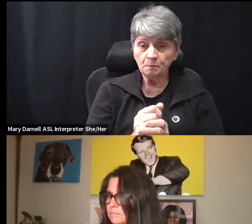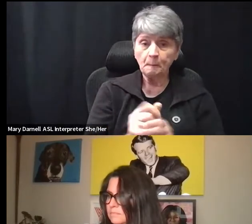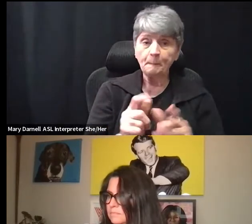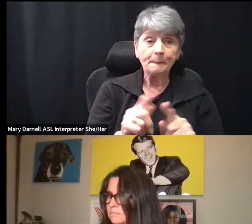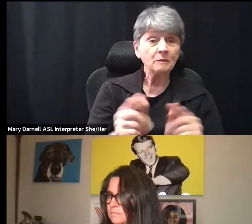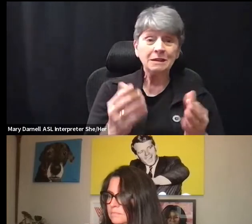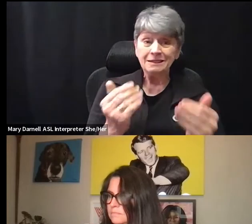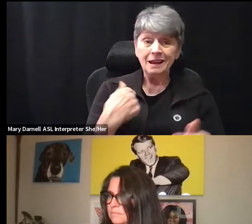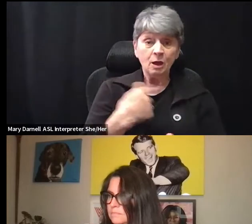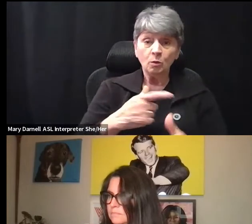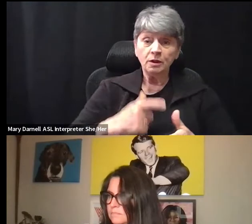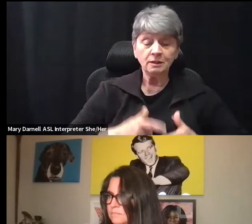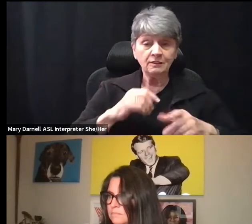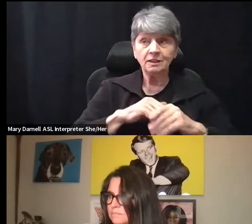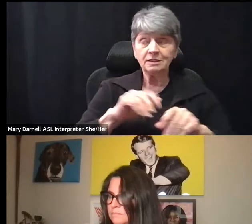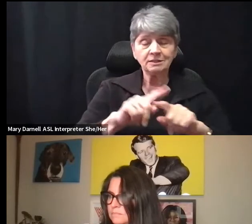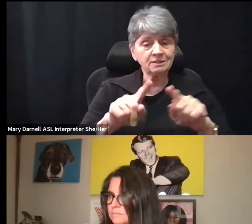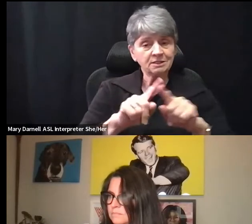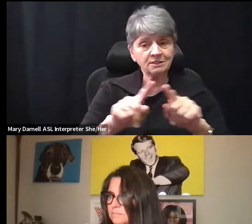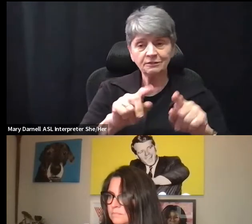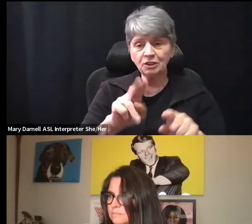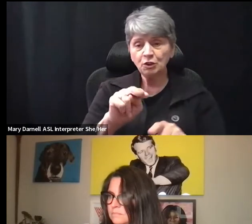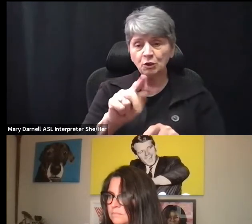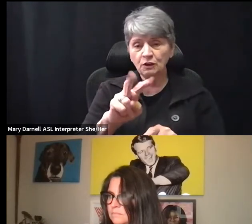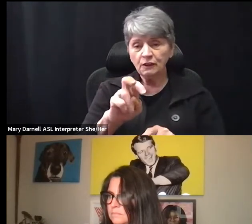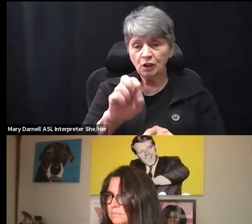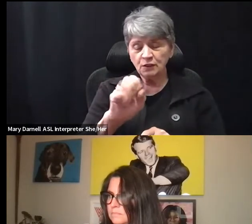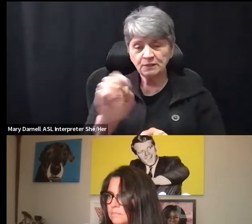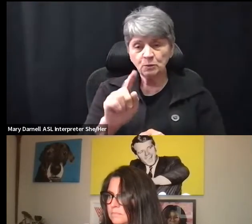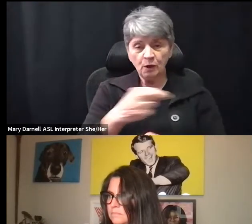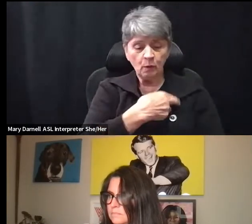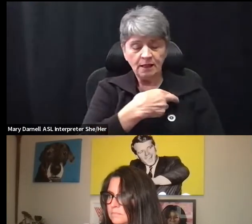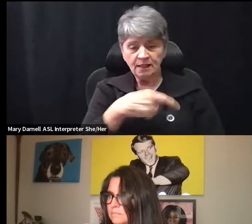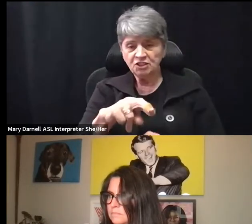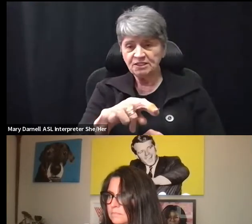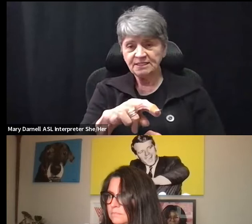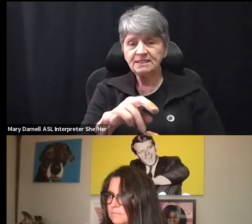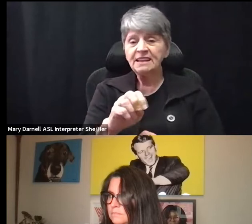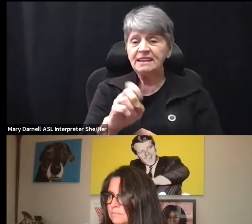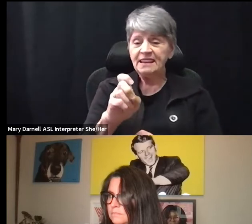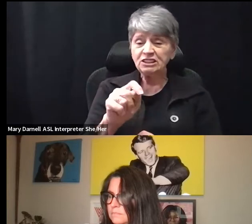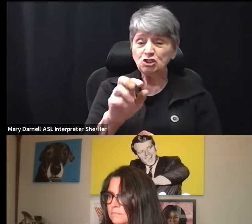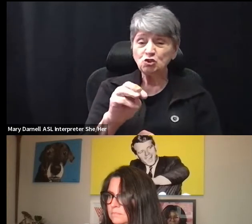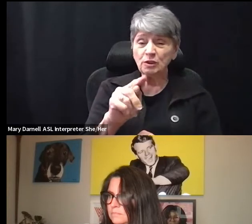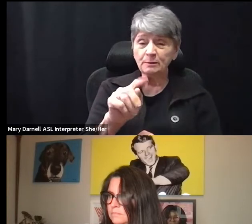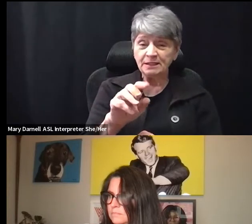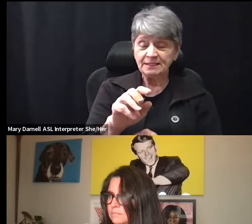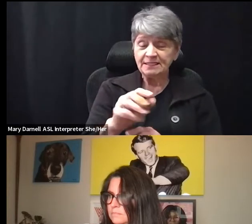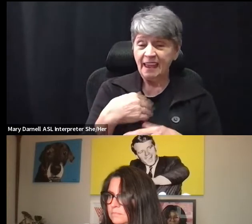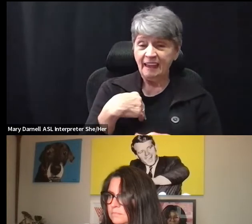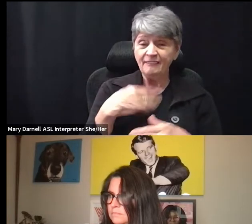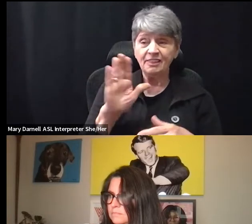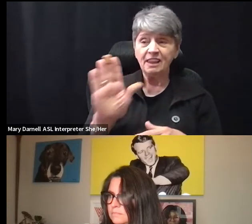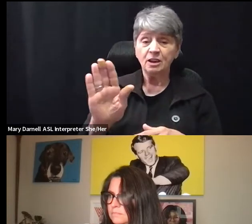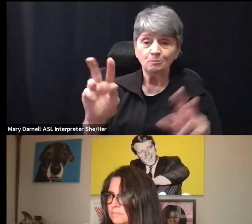alternate universe where religious extremists have succeeded in putting their star lineup